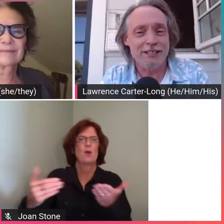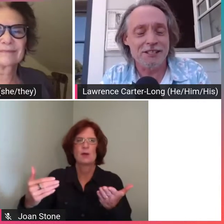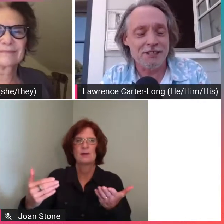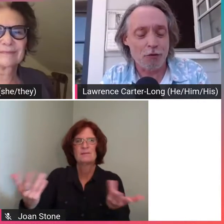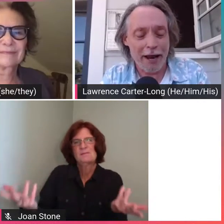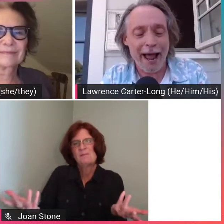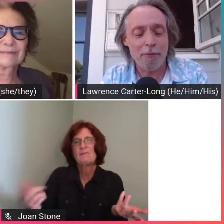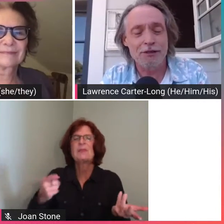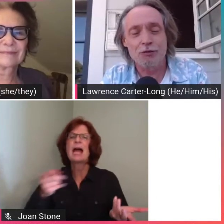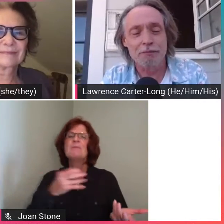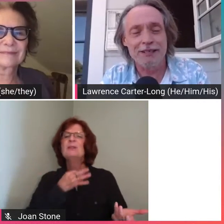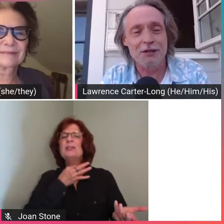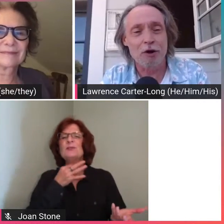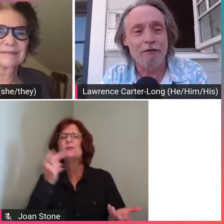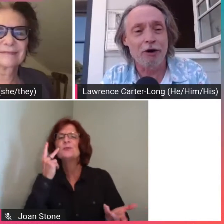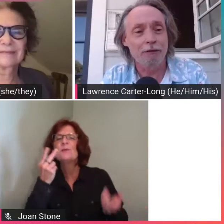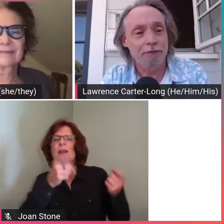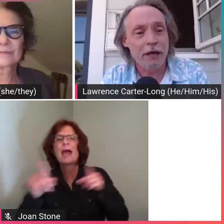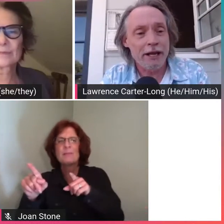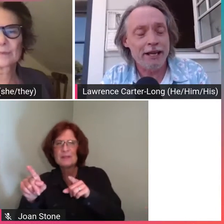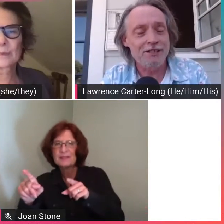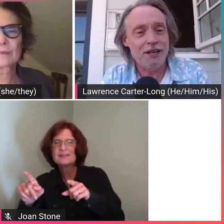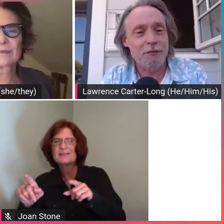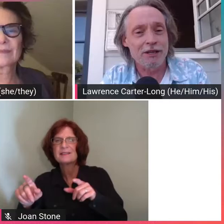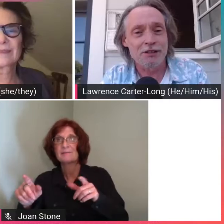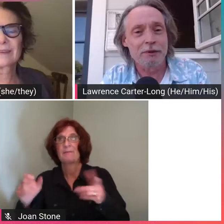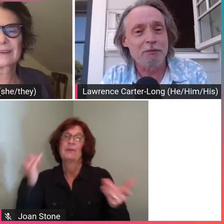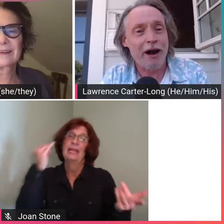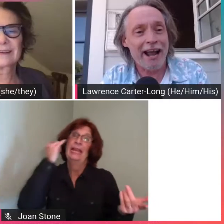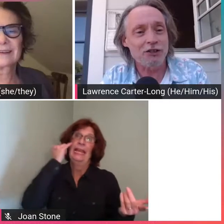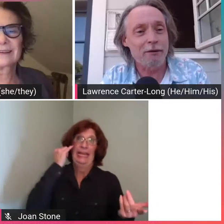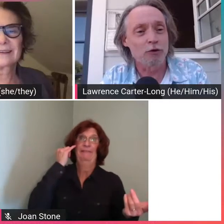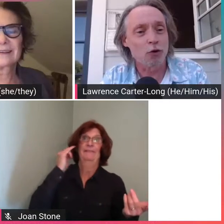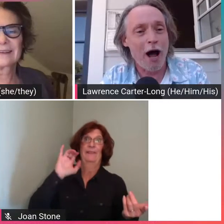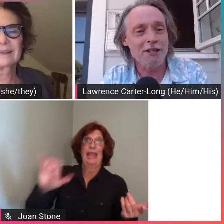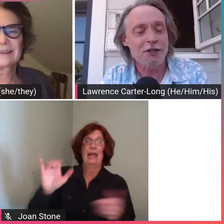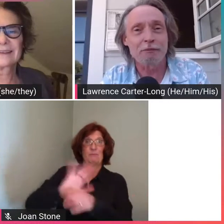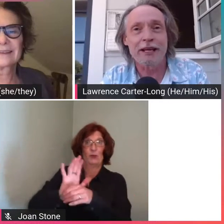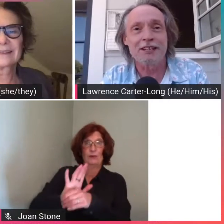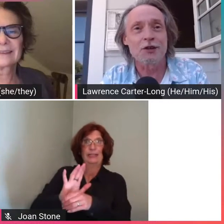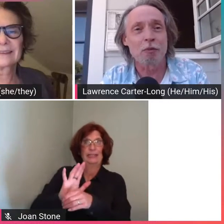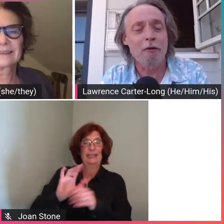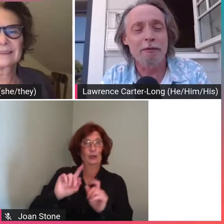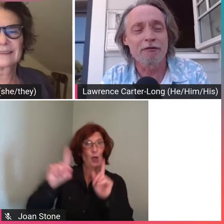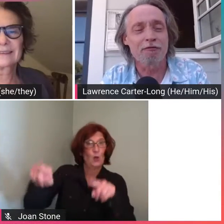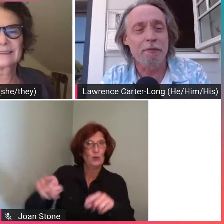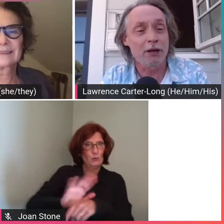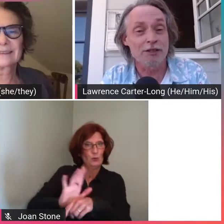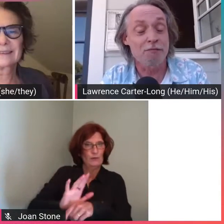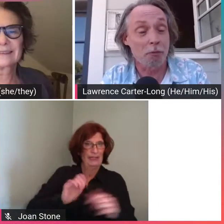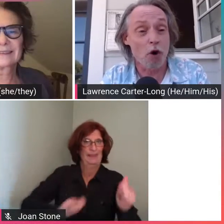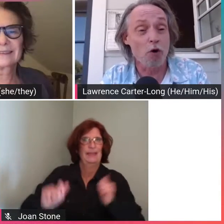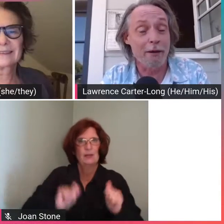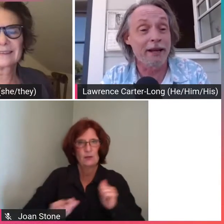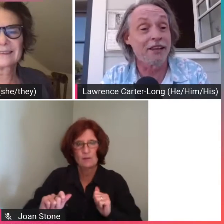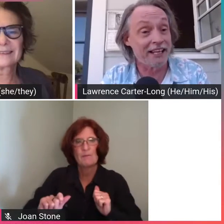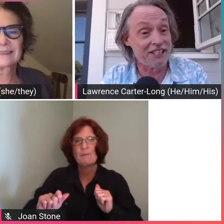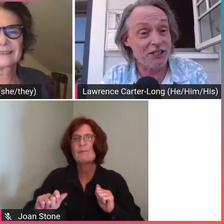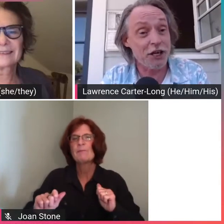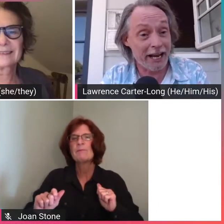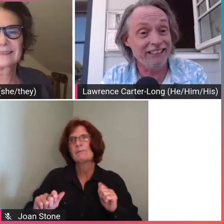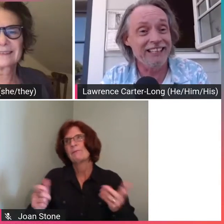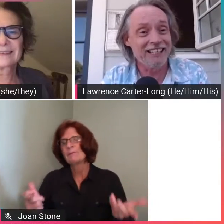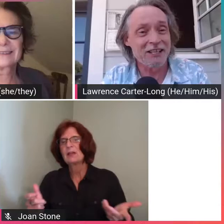very curious to see what happens when Best Summer Ever hits cinemas and people are actually able to watch it, because there'll probably be, because of the programming